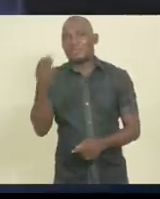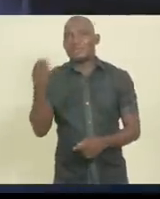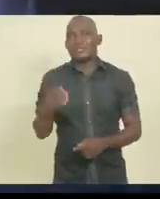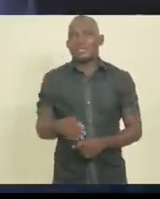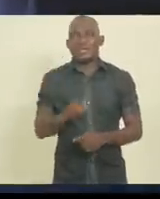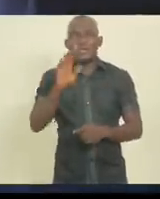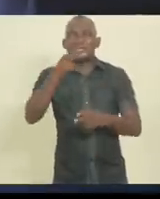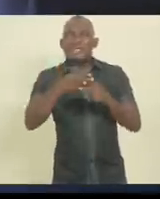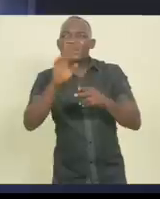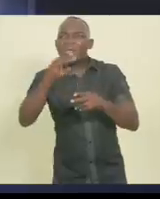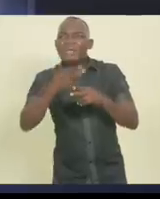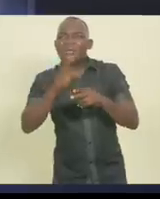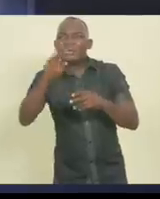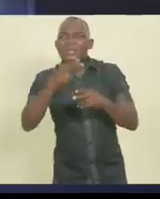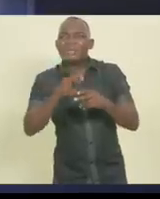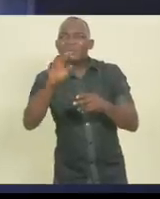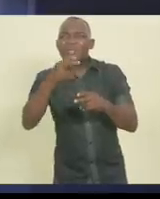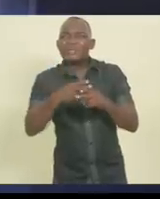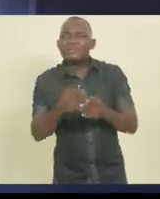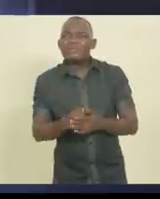My name is...